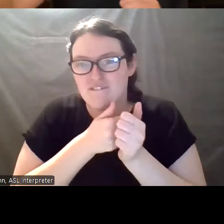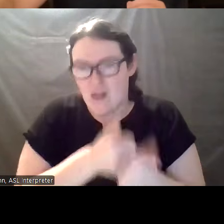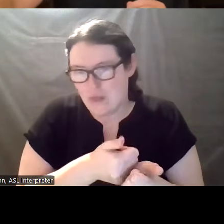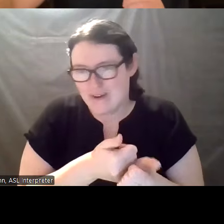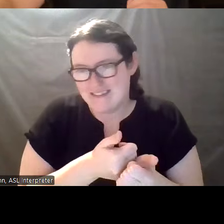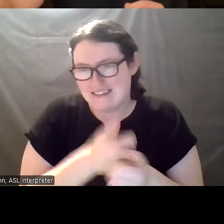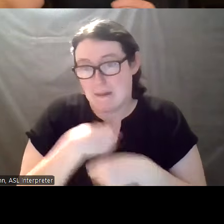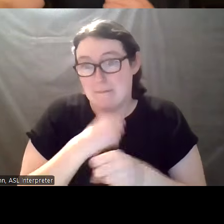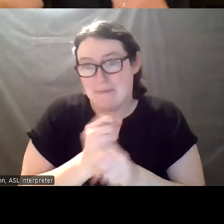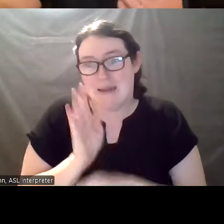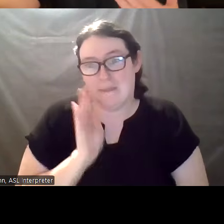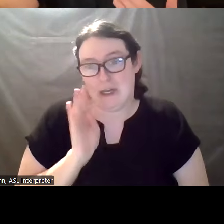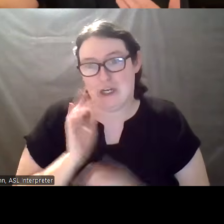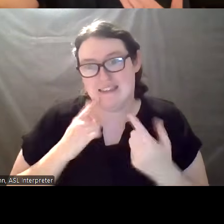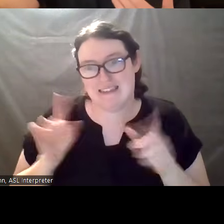task.